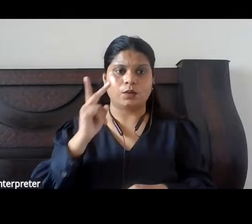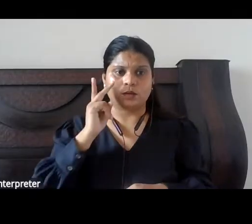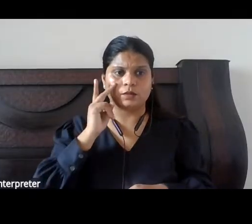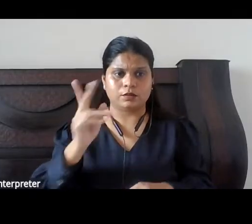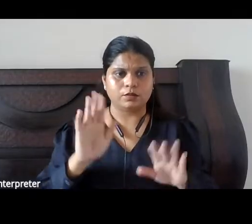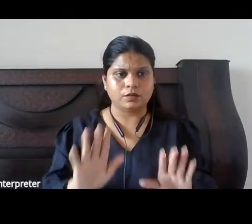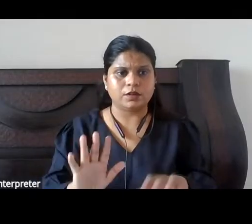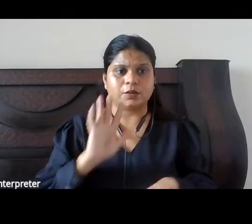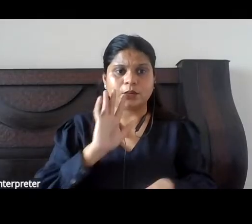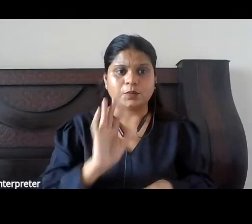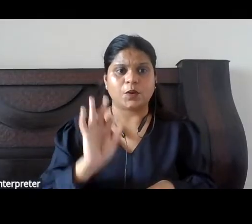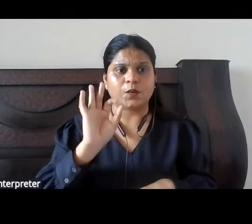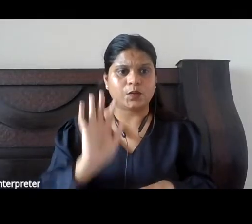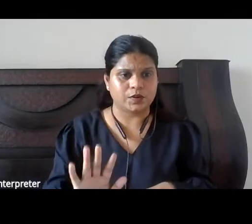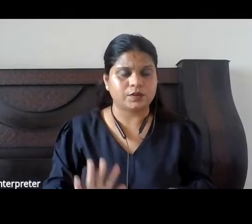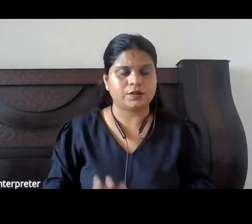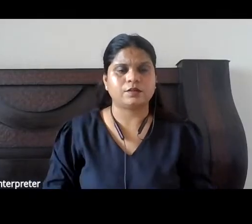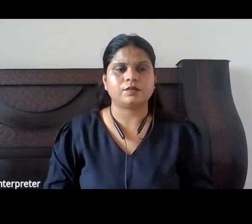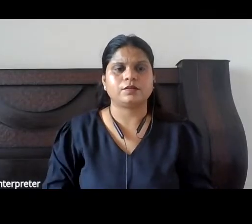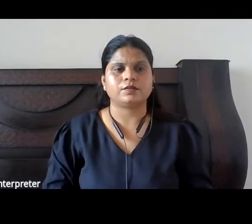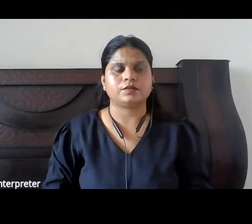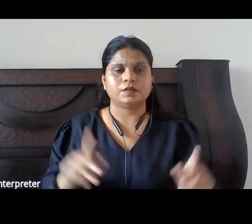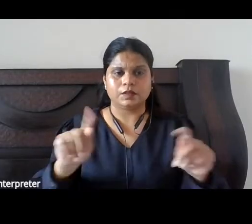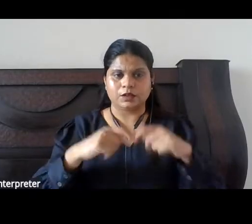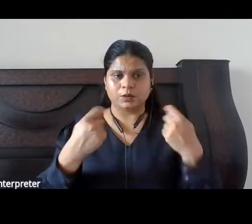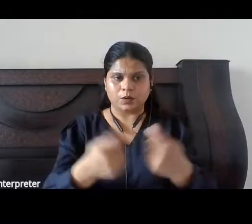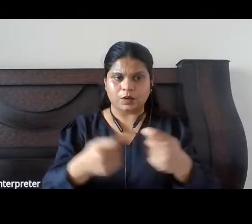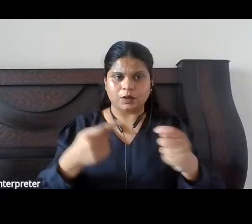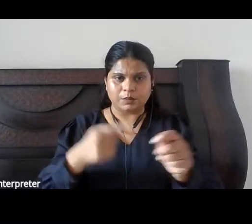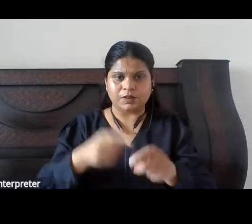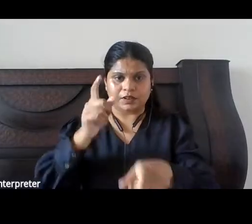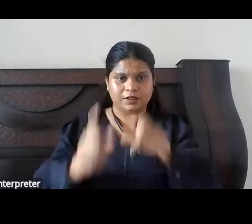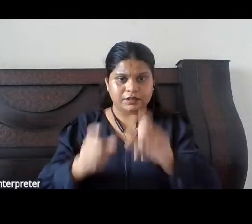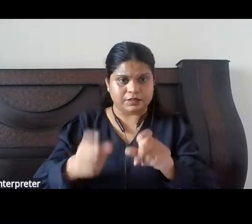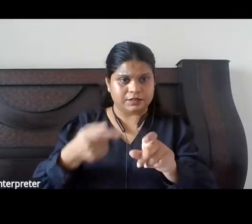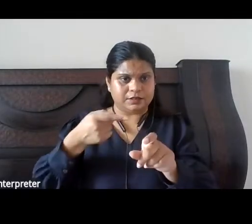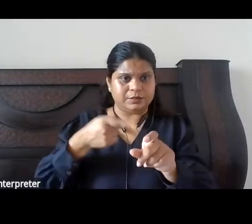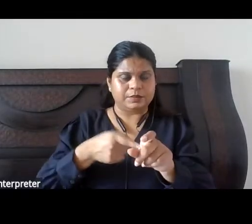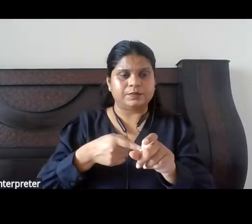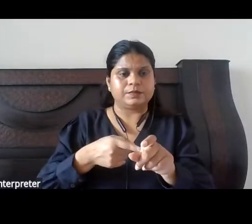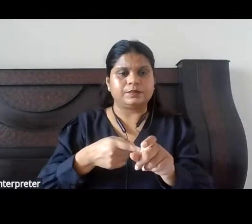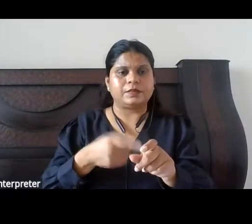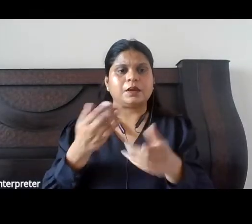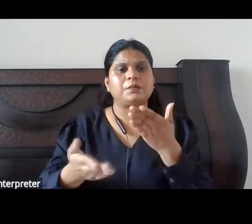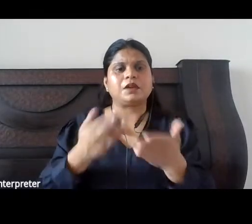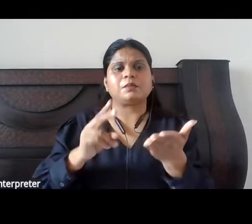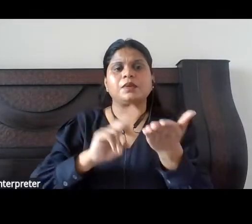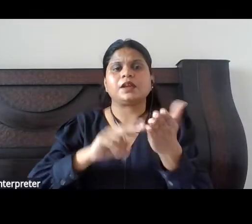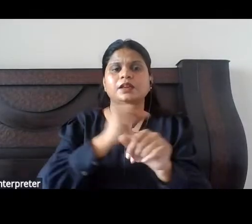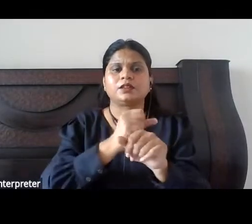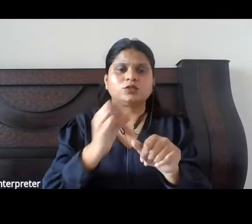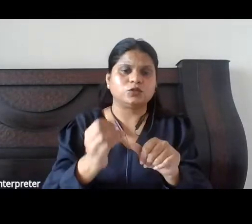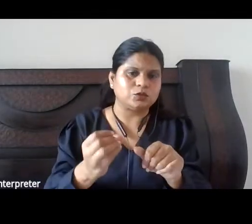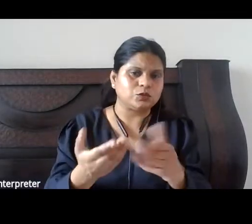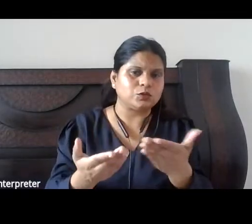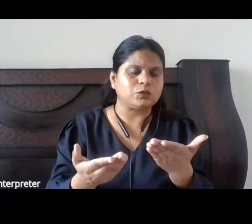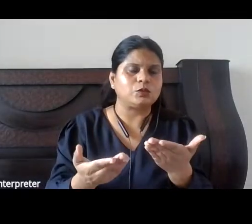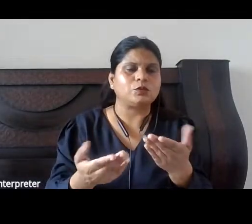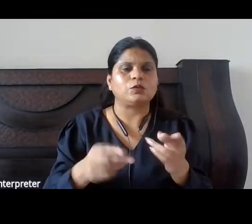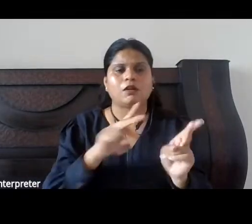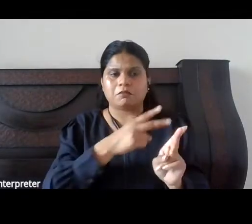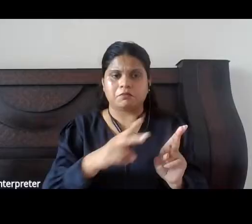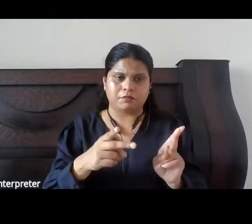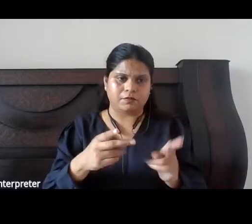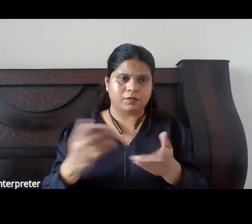very important, could be community led enumeration. So maybe NGOs could facilitate community led enumeration